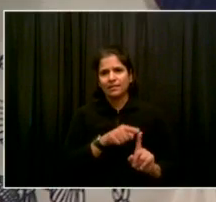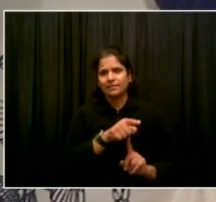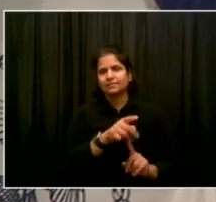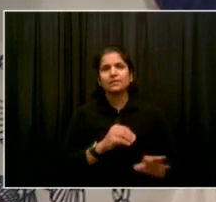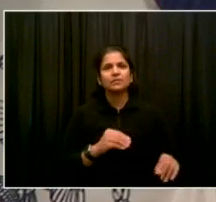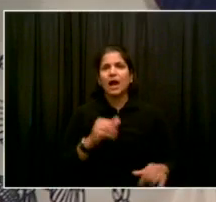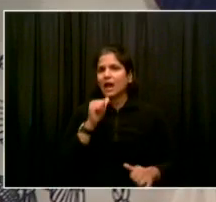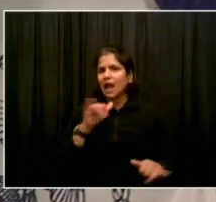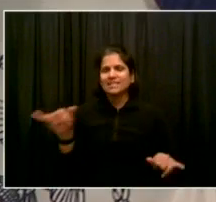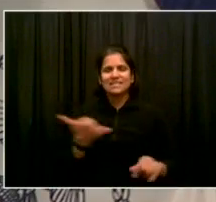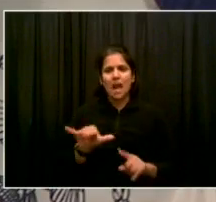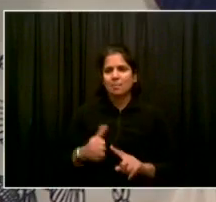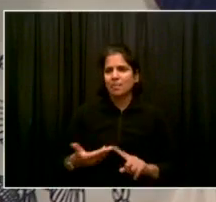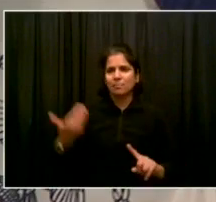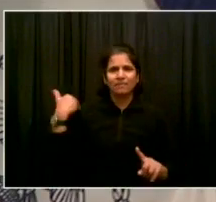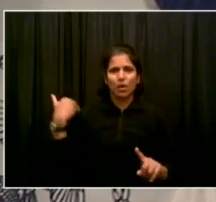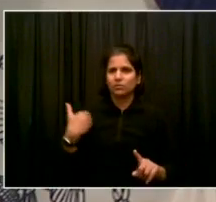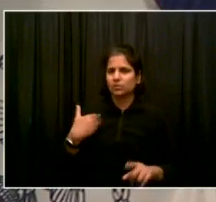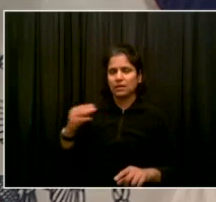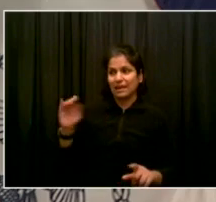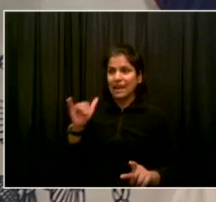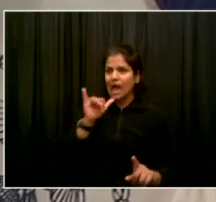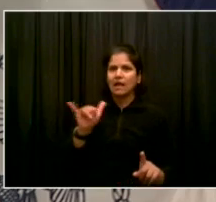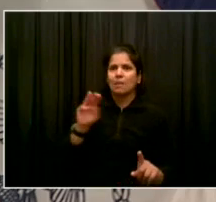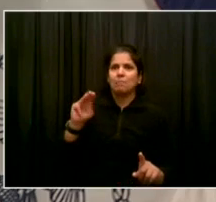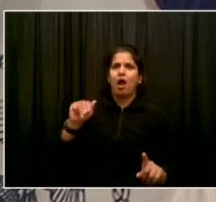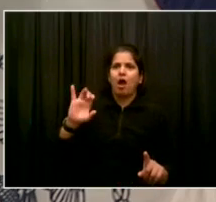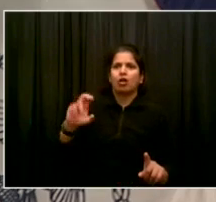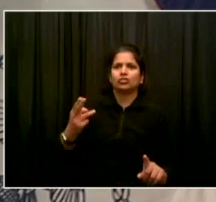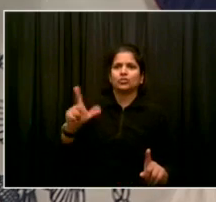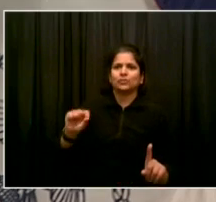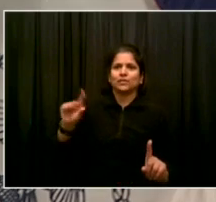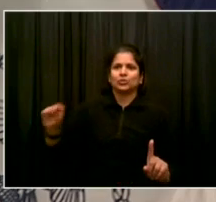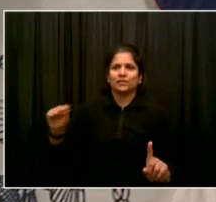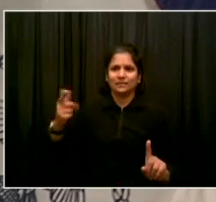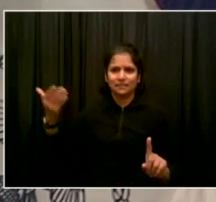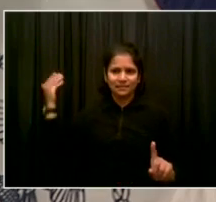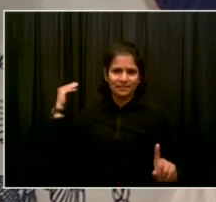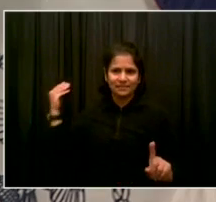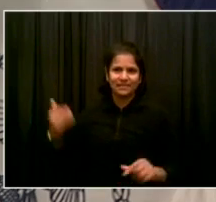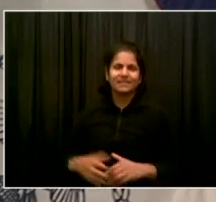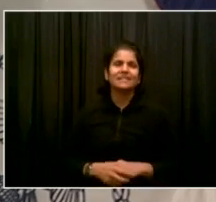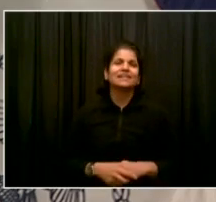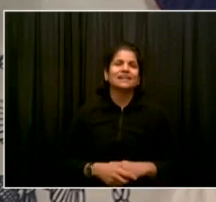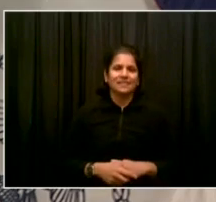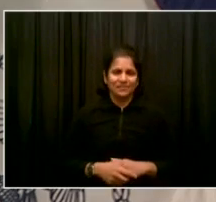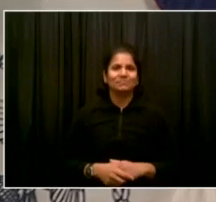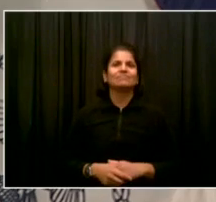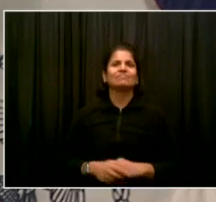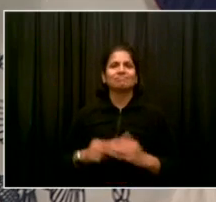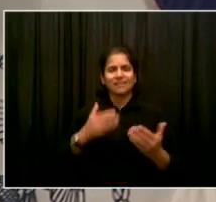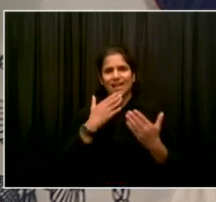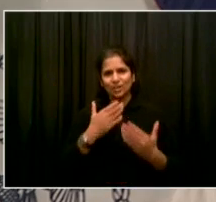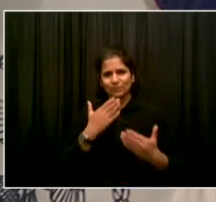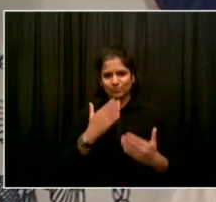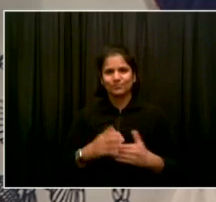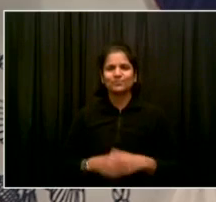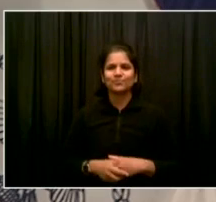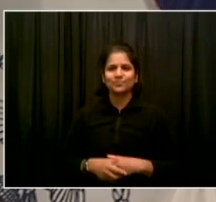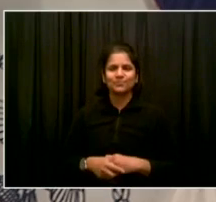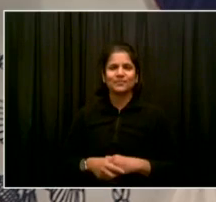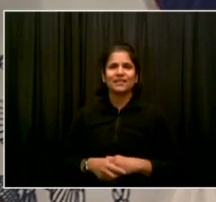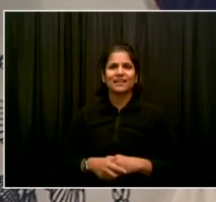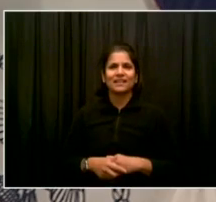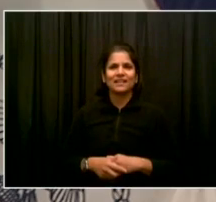Okay, thank you. Just to represent the warriors of the world, I wanted to see how worried vaccinated should be. But then just